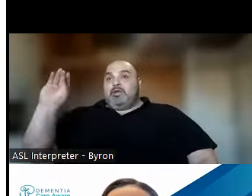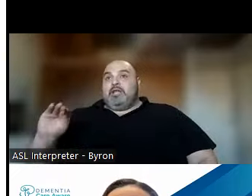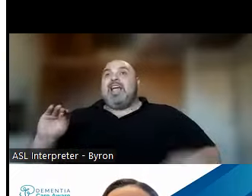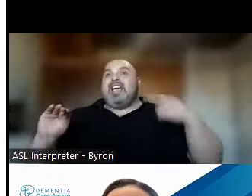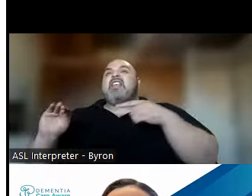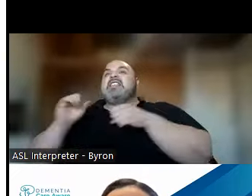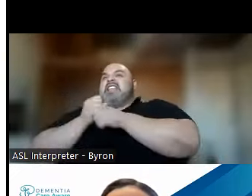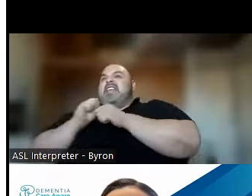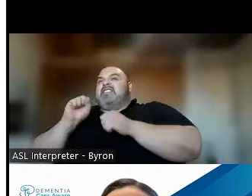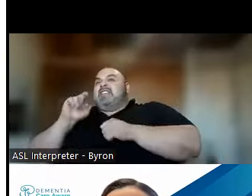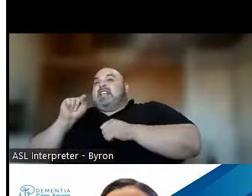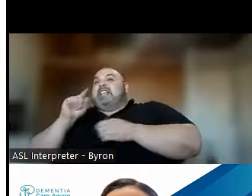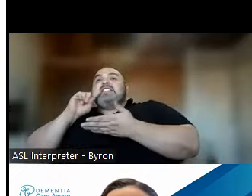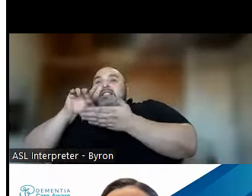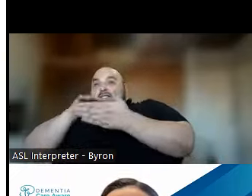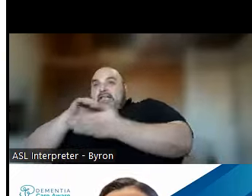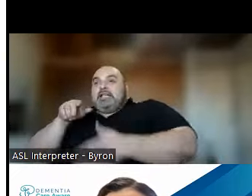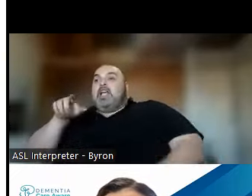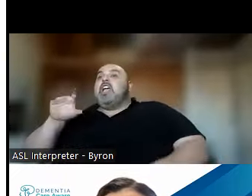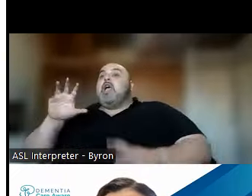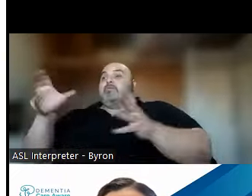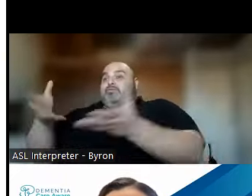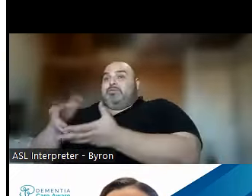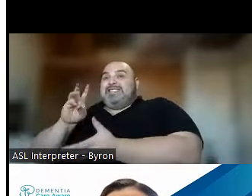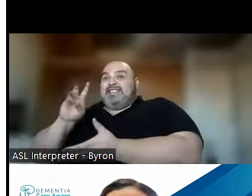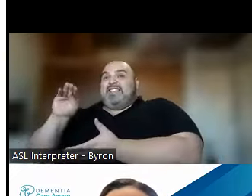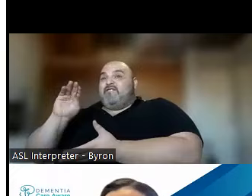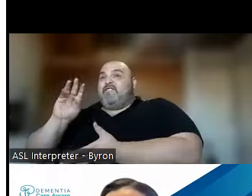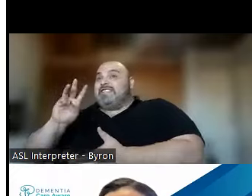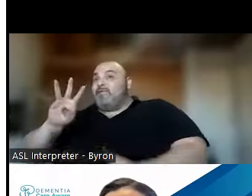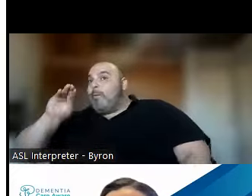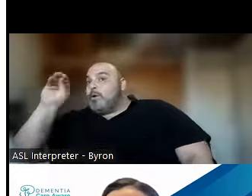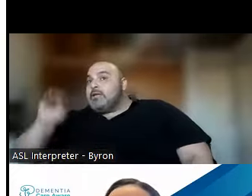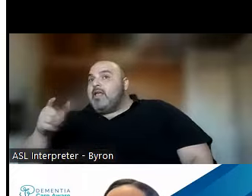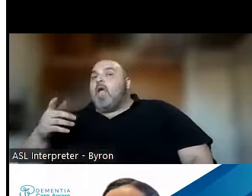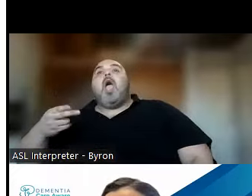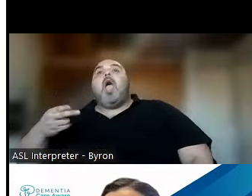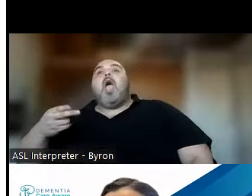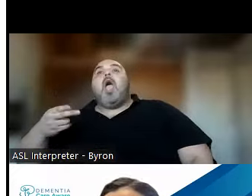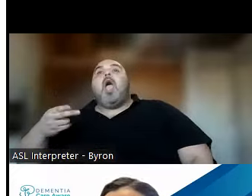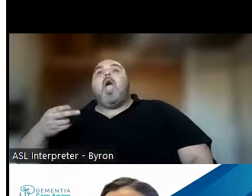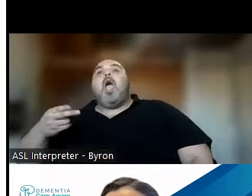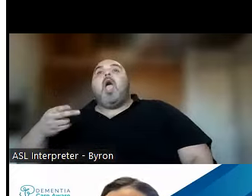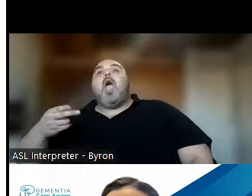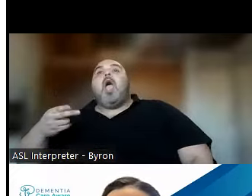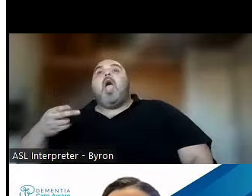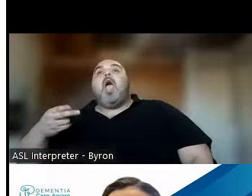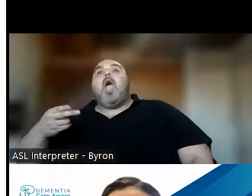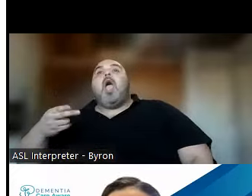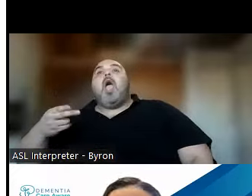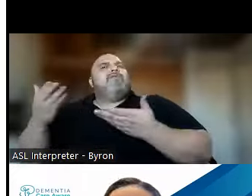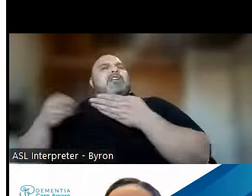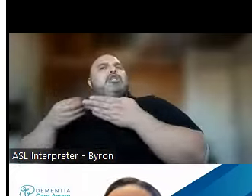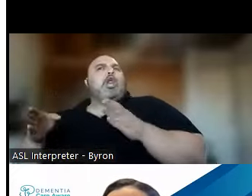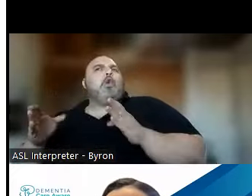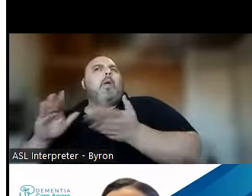study, said that they were highly confident in providing general medical care to people with